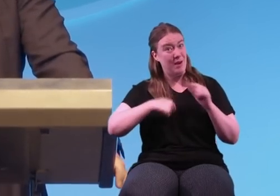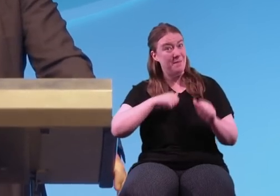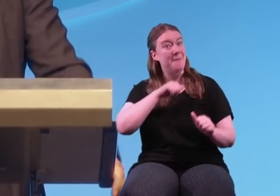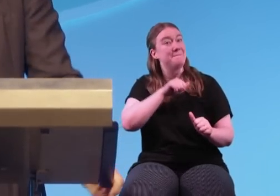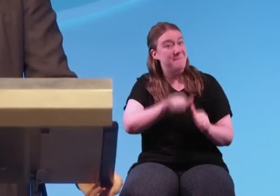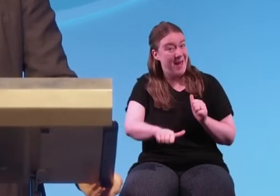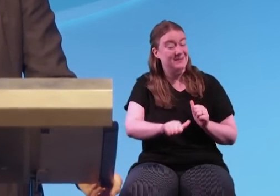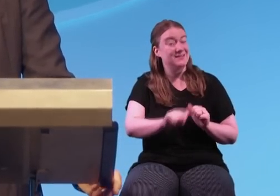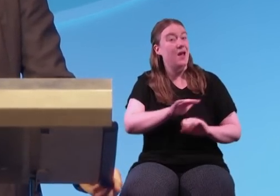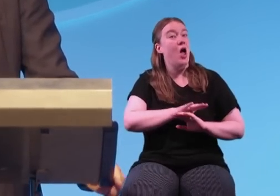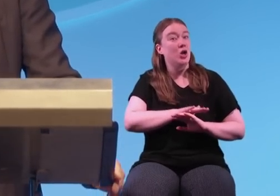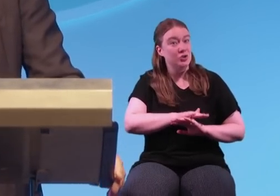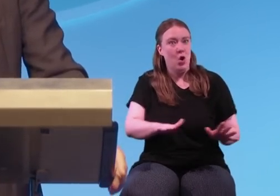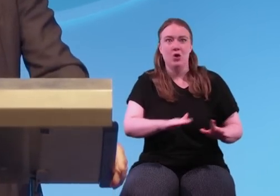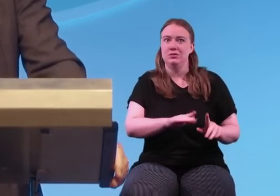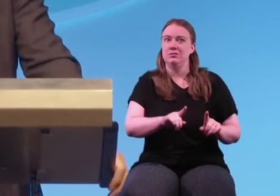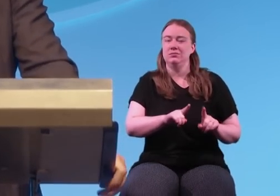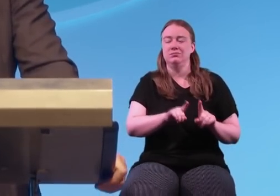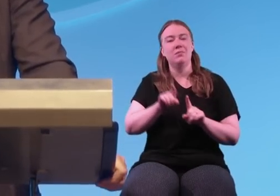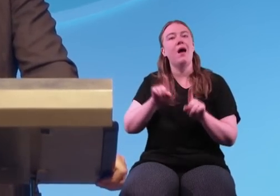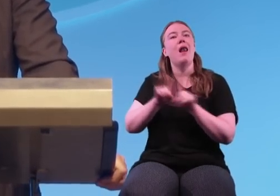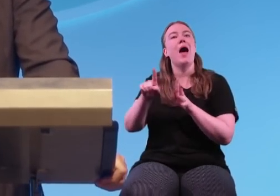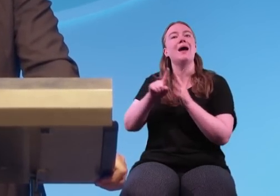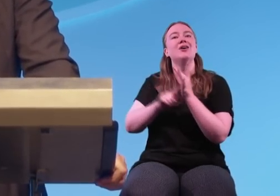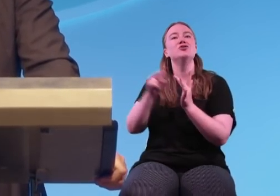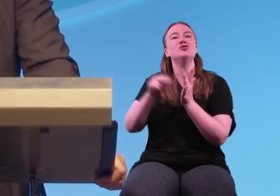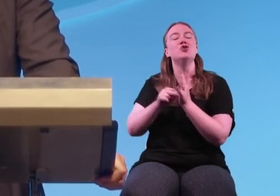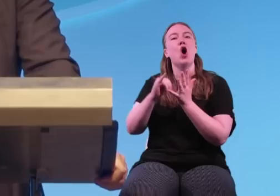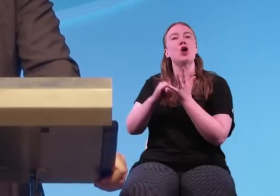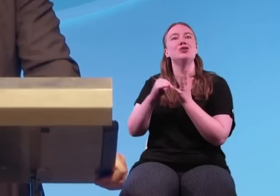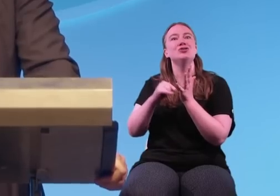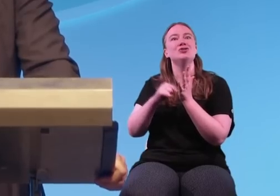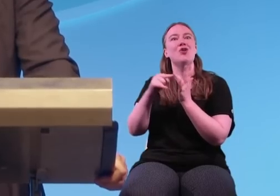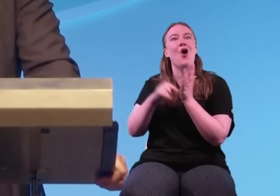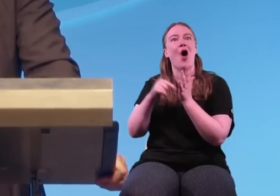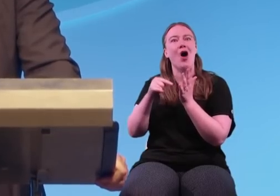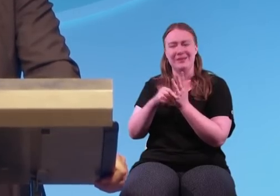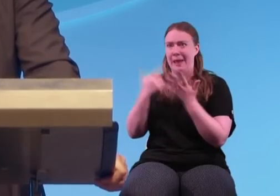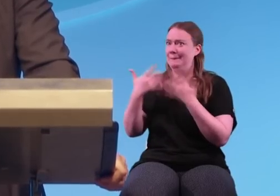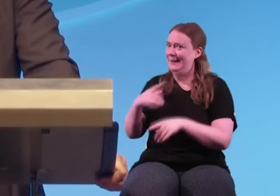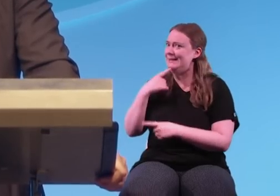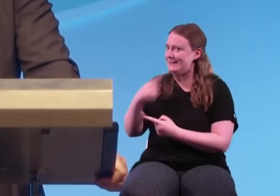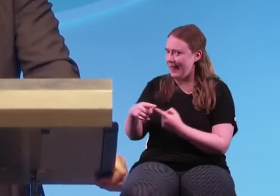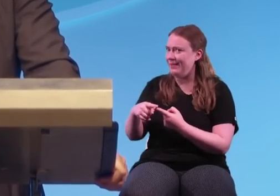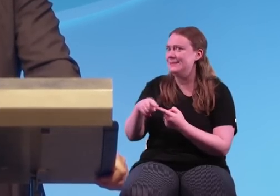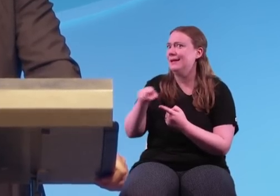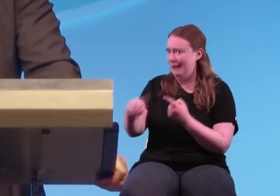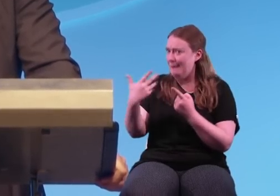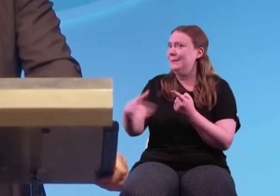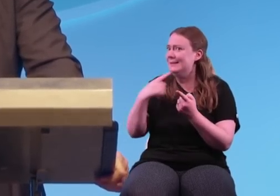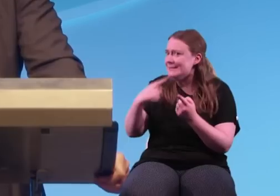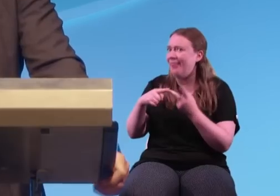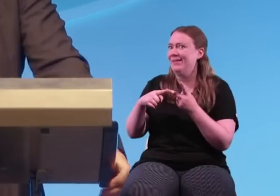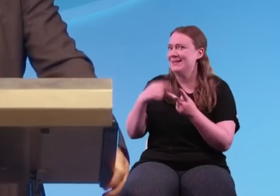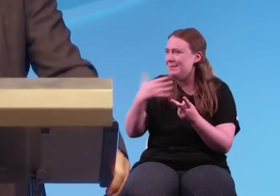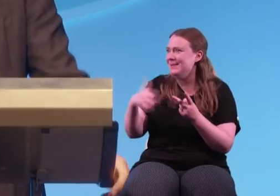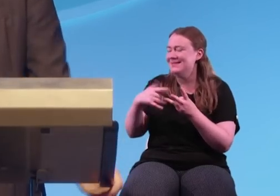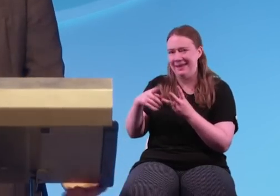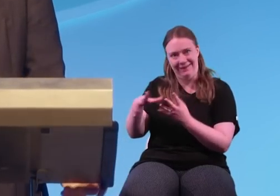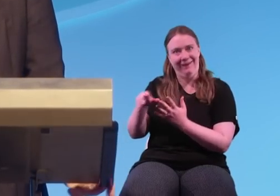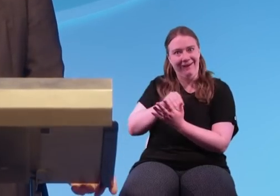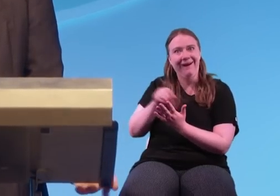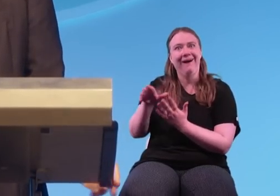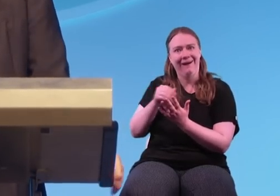often, as John Stott has said, because that is a remarkably good piece of work. It goes all the way back, I think,